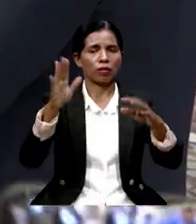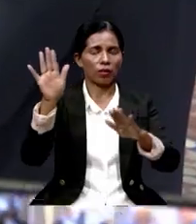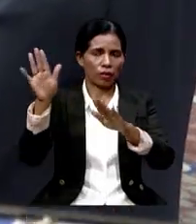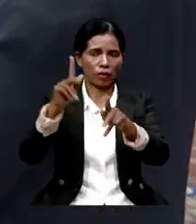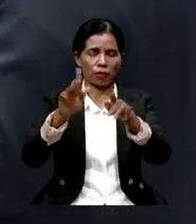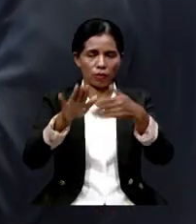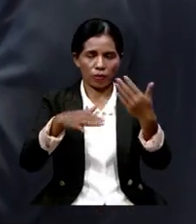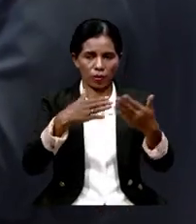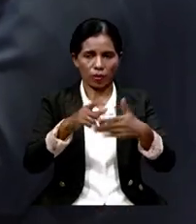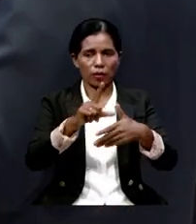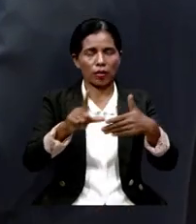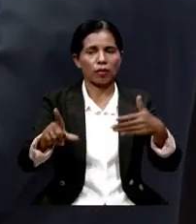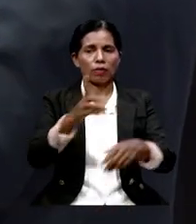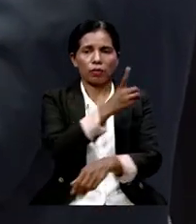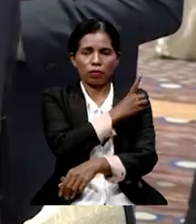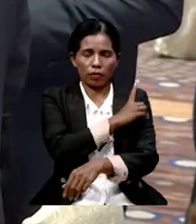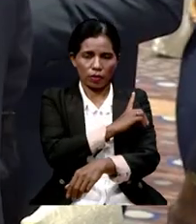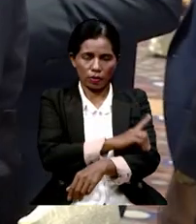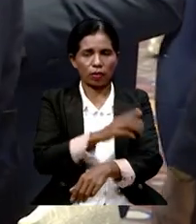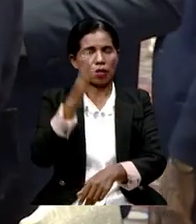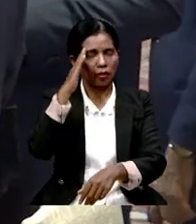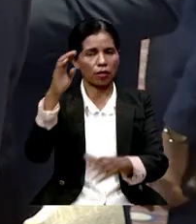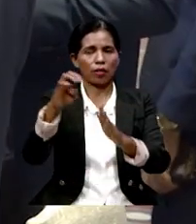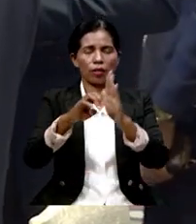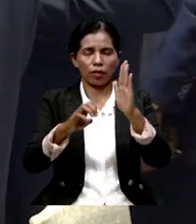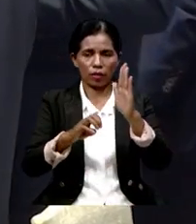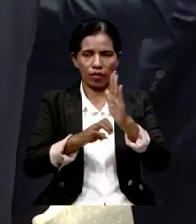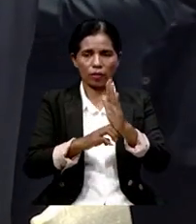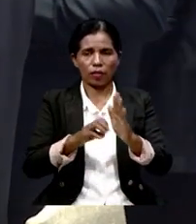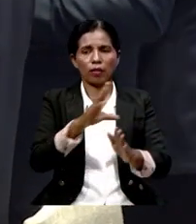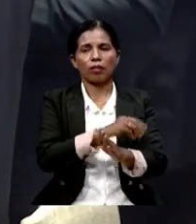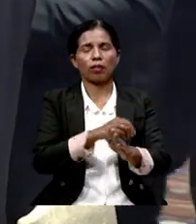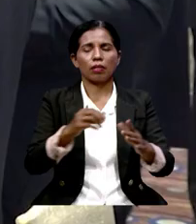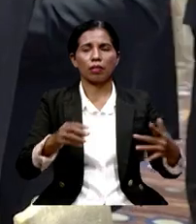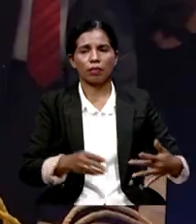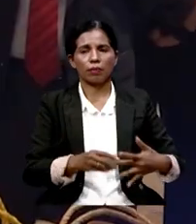comunidade linha da hulu cusi defesa, no reconhece estado dinâmico ba manutenção